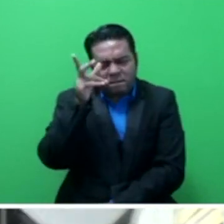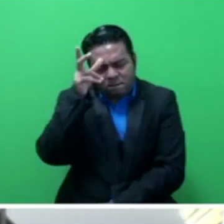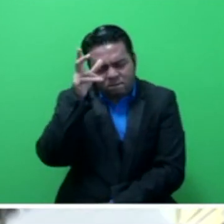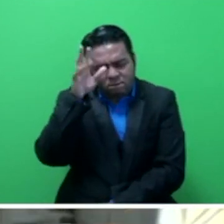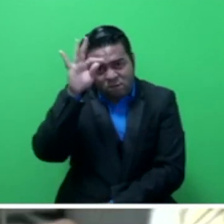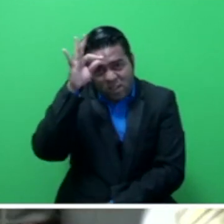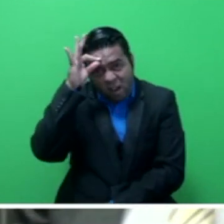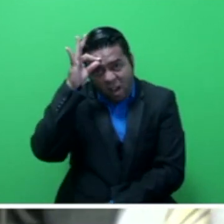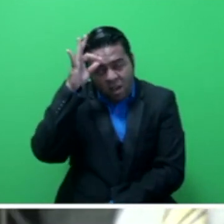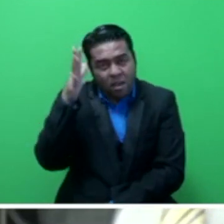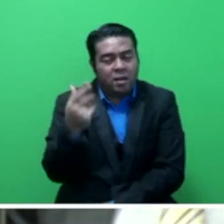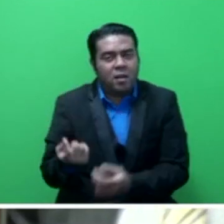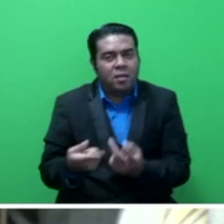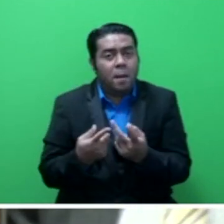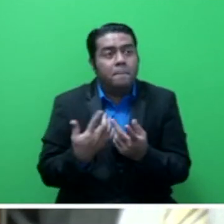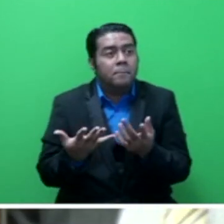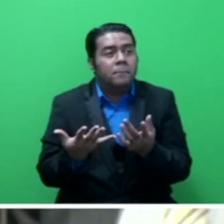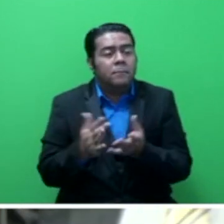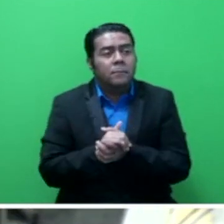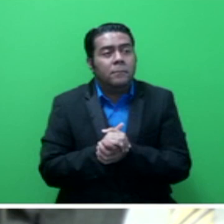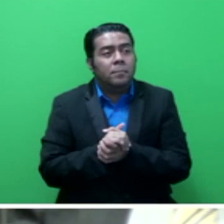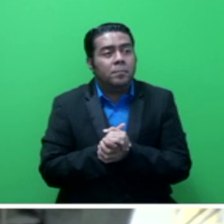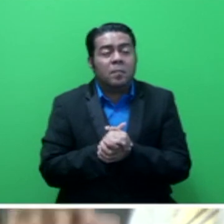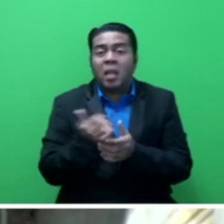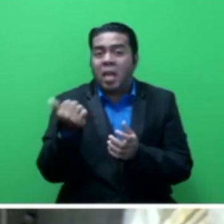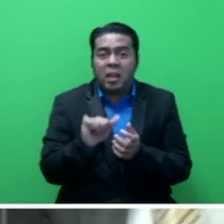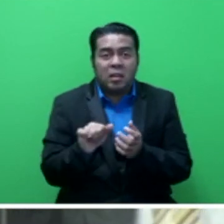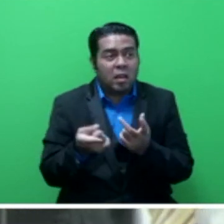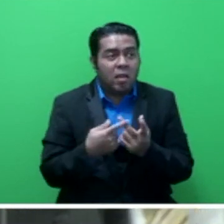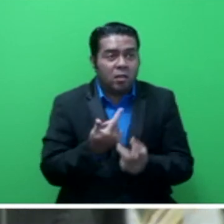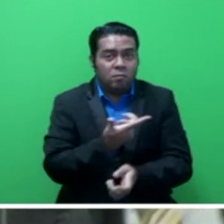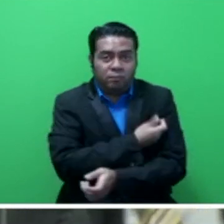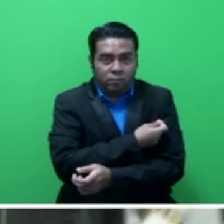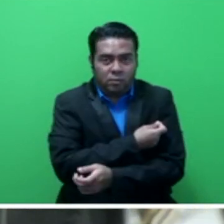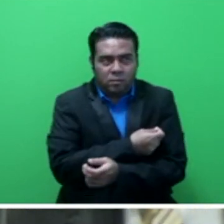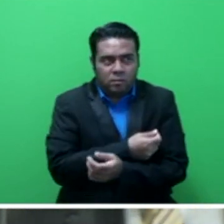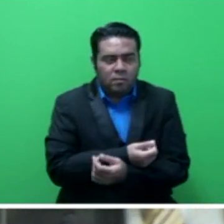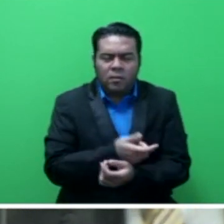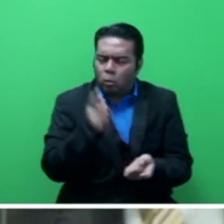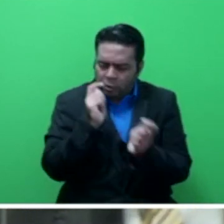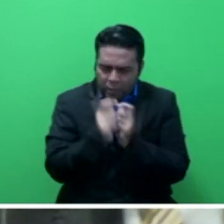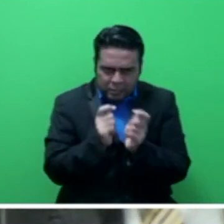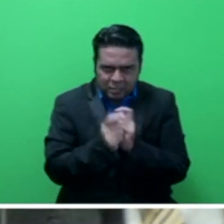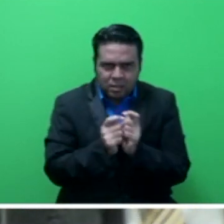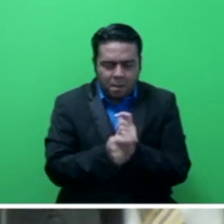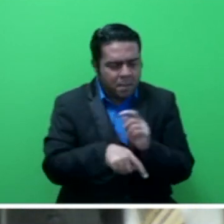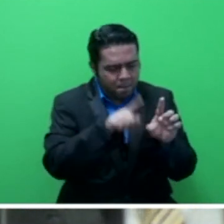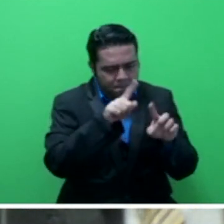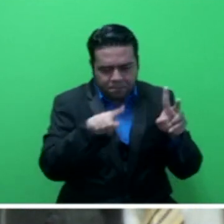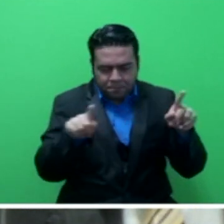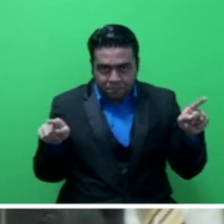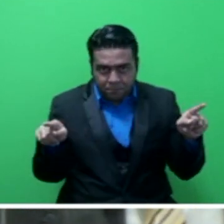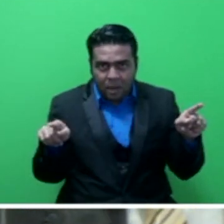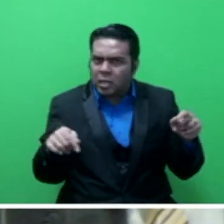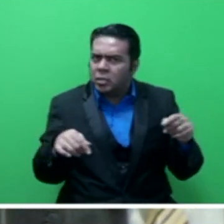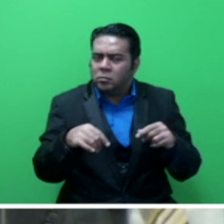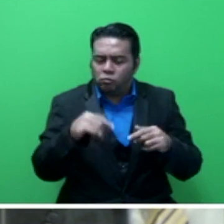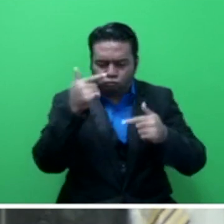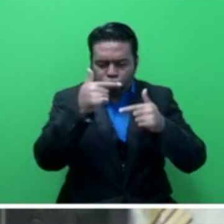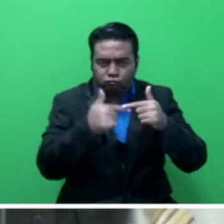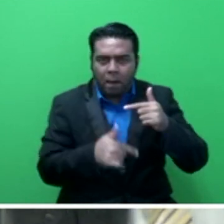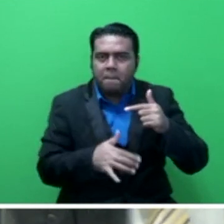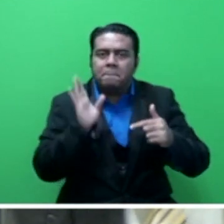possible, but extremely rare. Any licensed vaccine is rigorously tested across multiple phases of trials